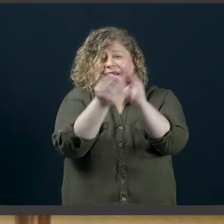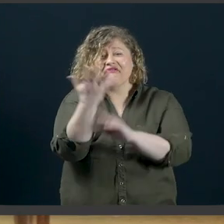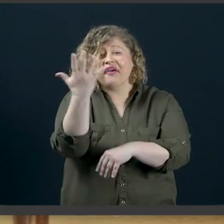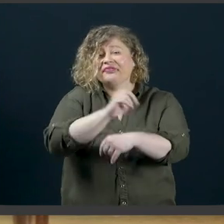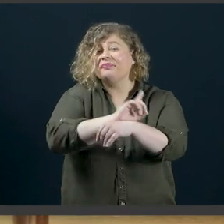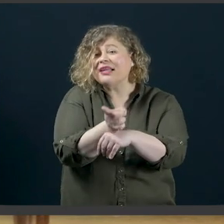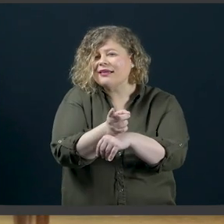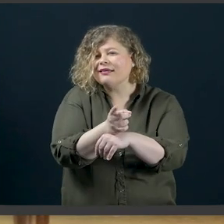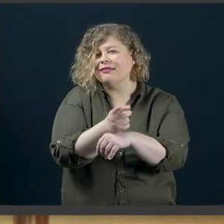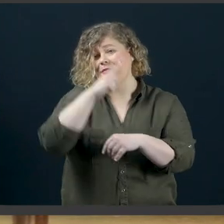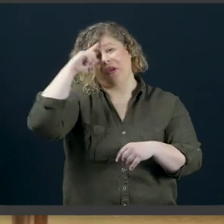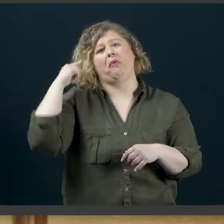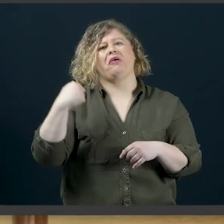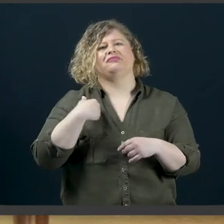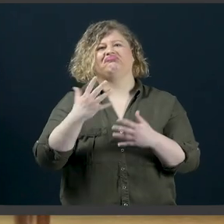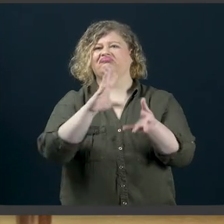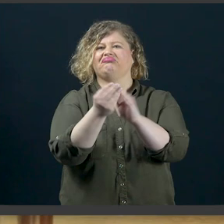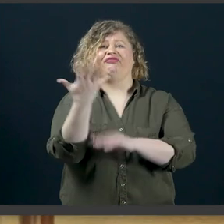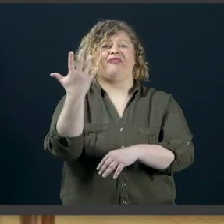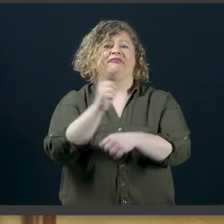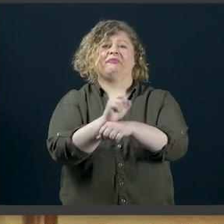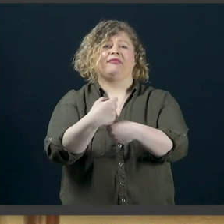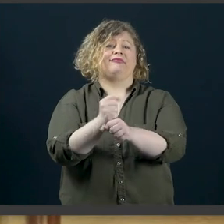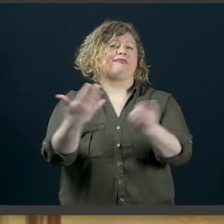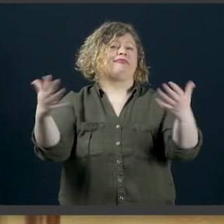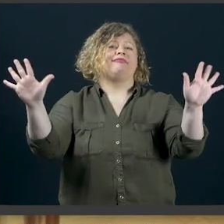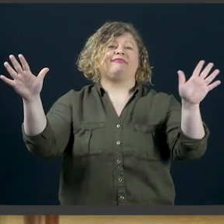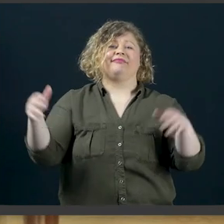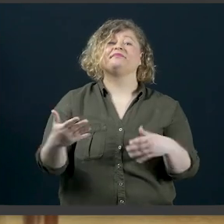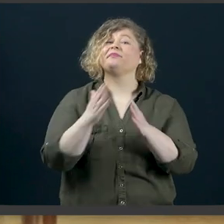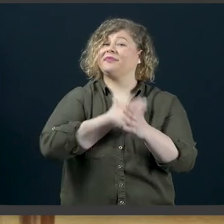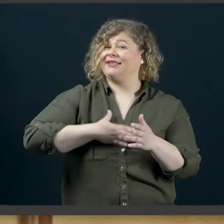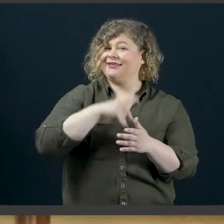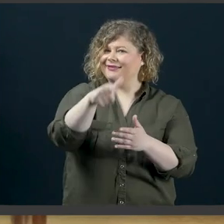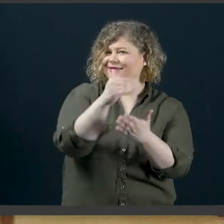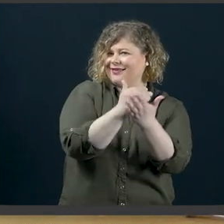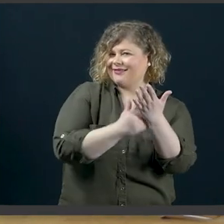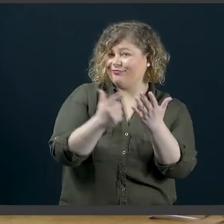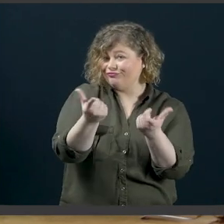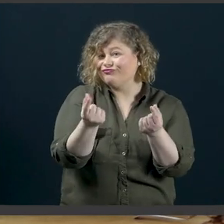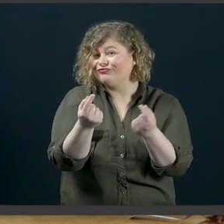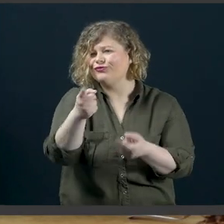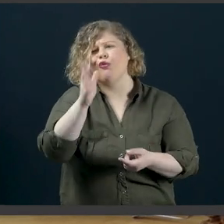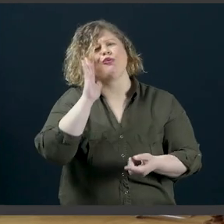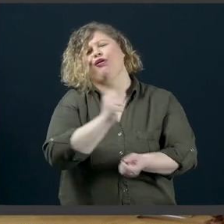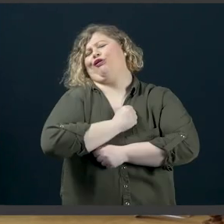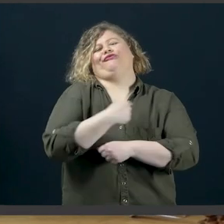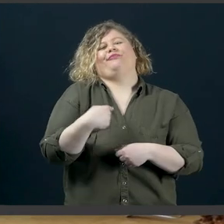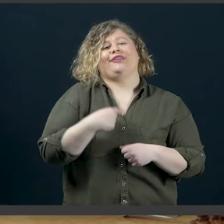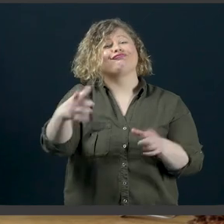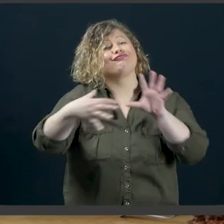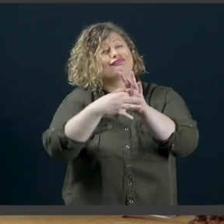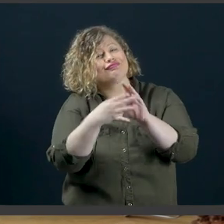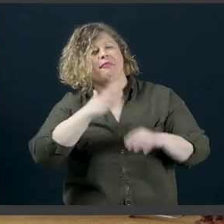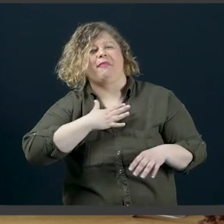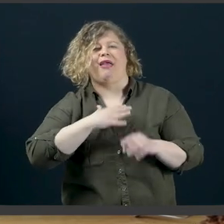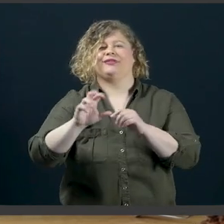because uh we spend only 5 minutes to make it uh please make this recipe you will love me please subscribe to my channel make comments underneath the